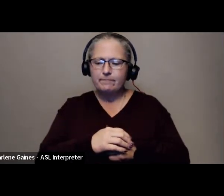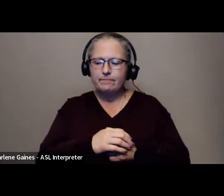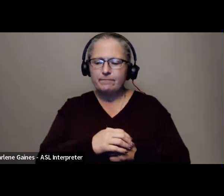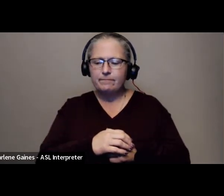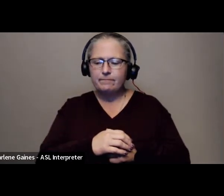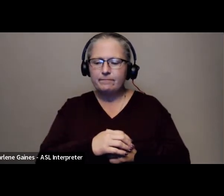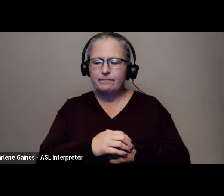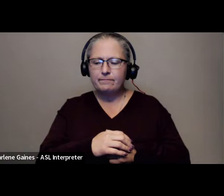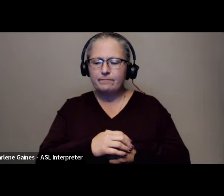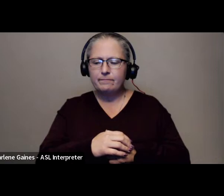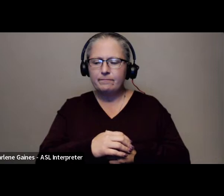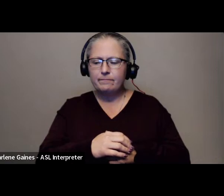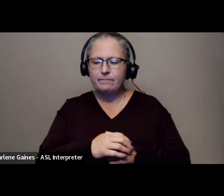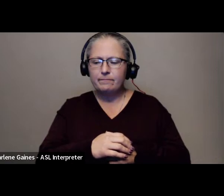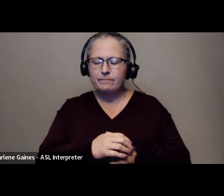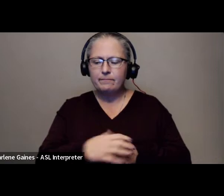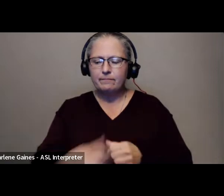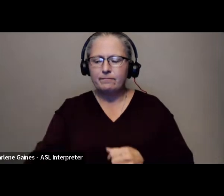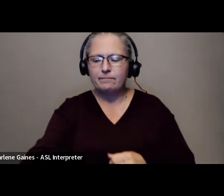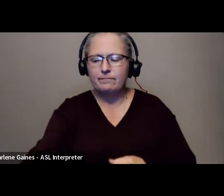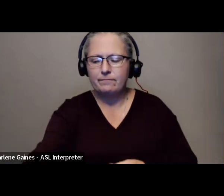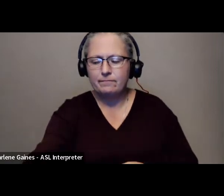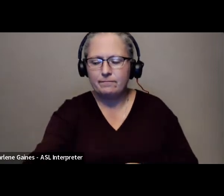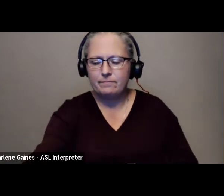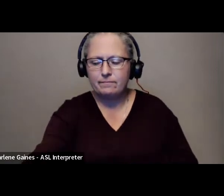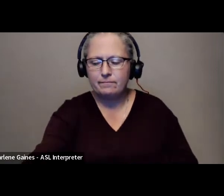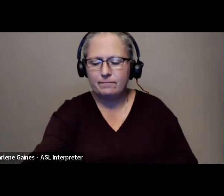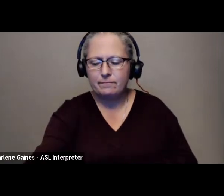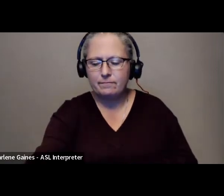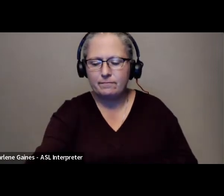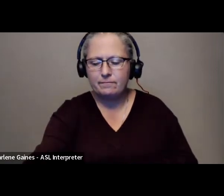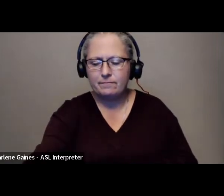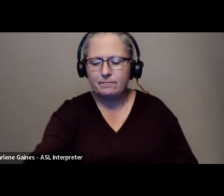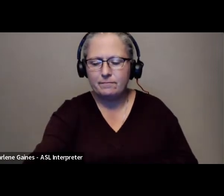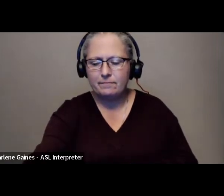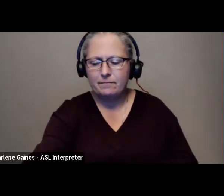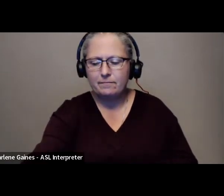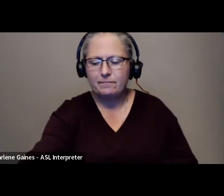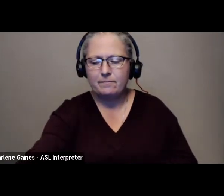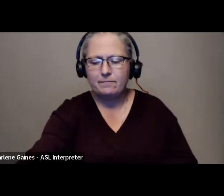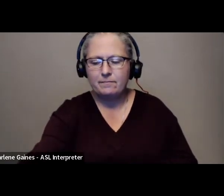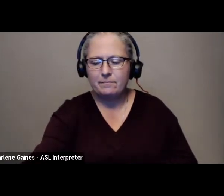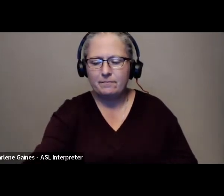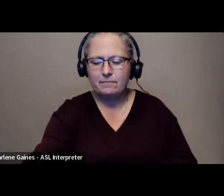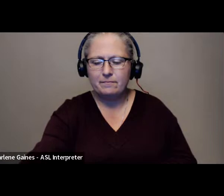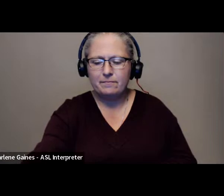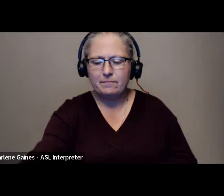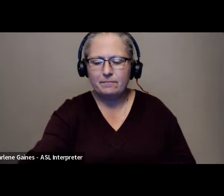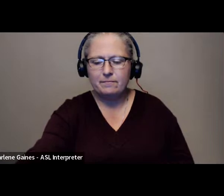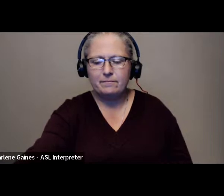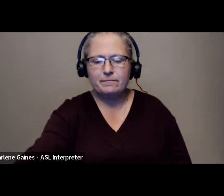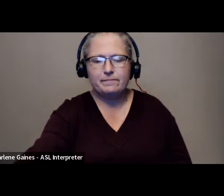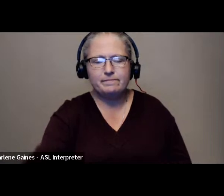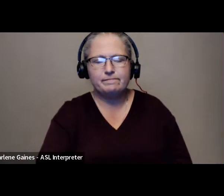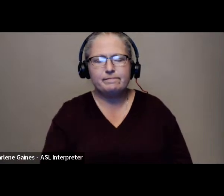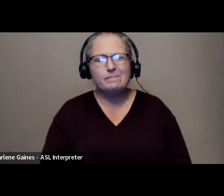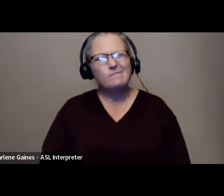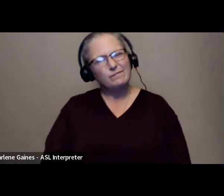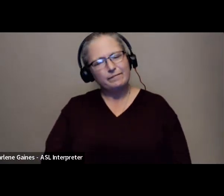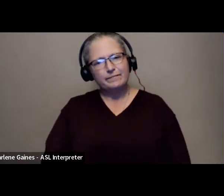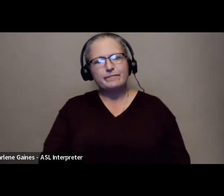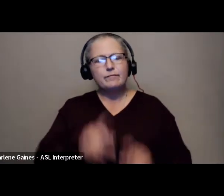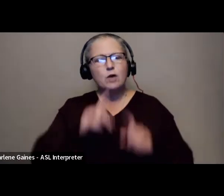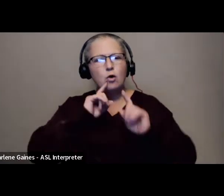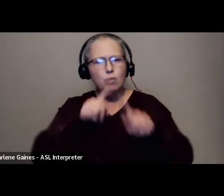I guess in some reaction to what happened in the last couple of weeks, I would say that as a principal of